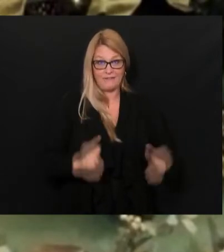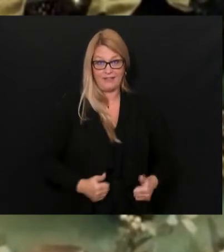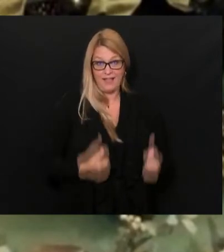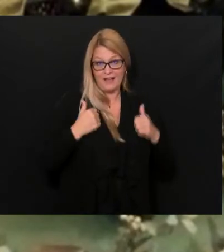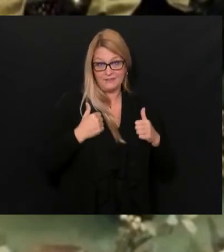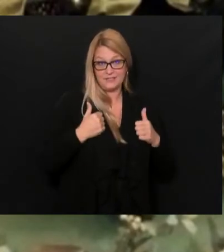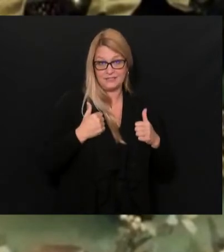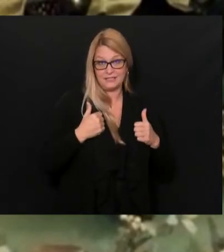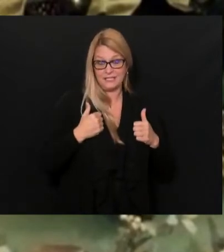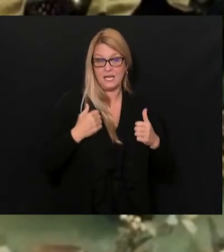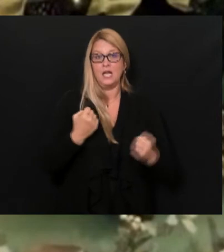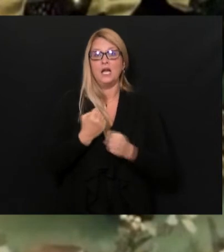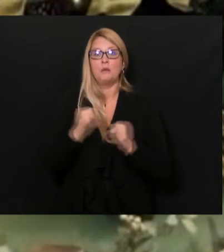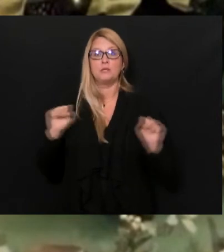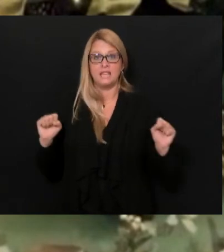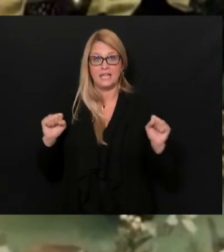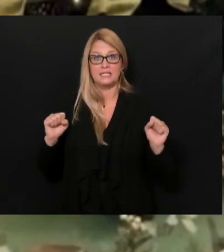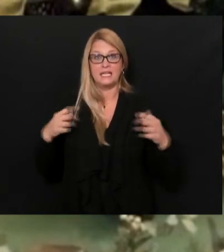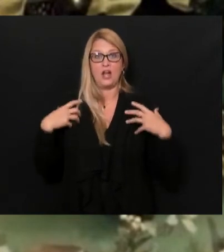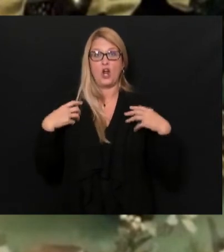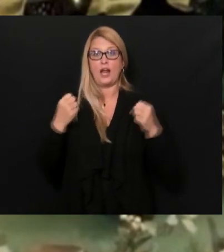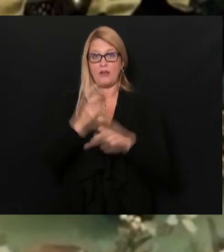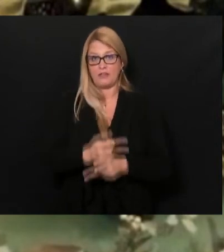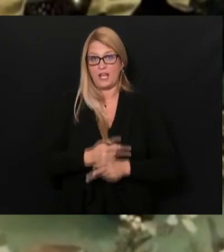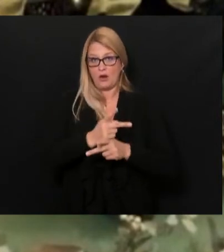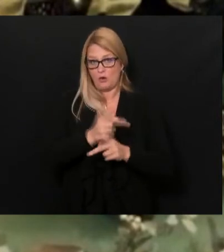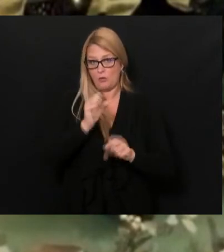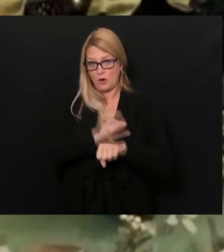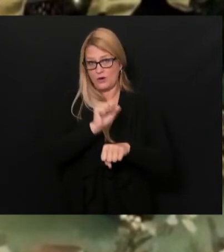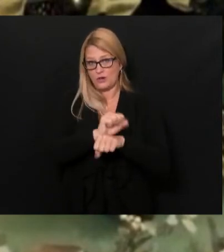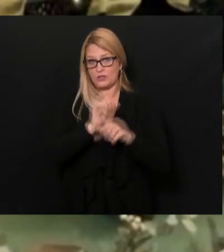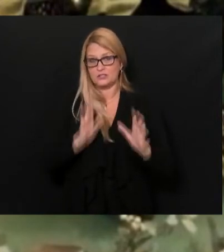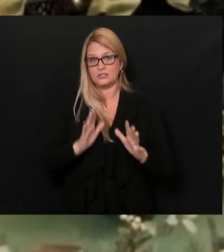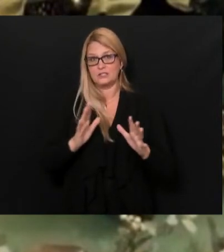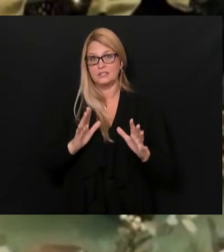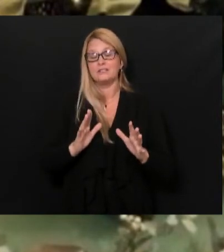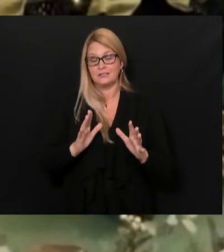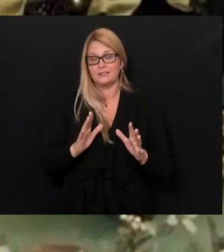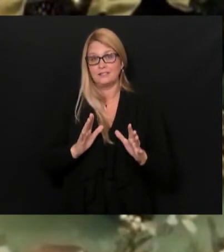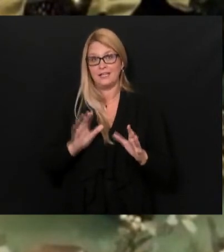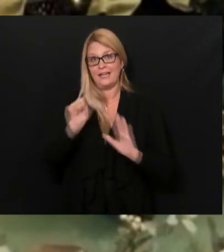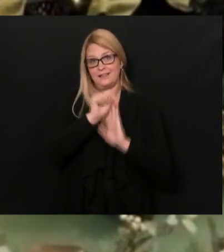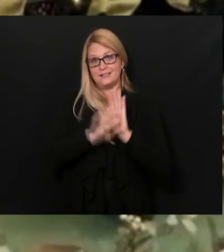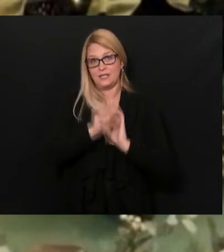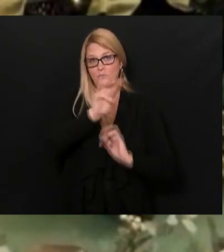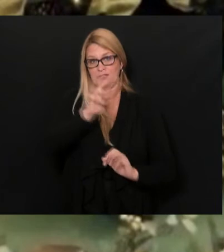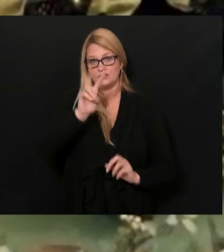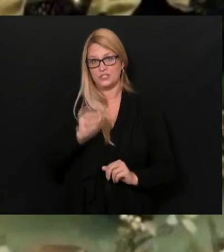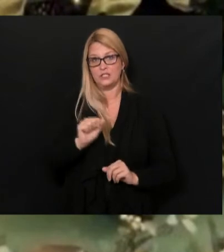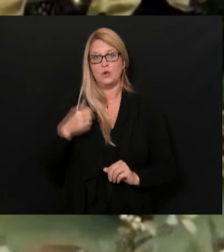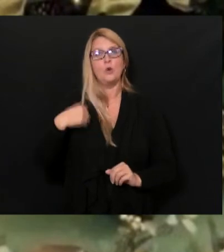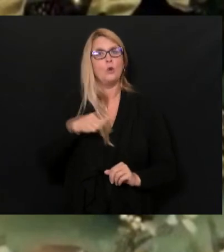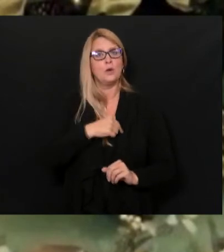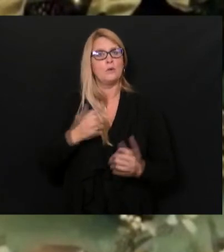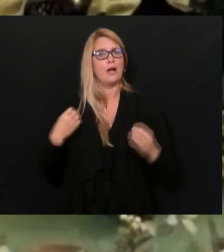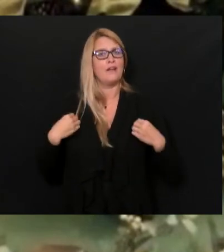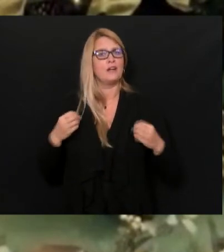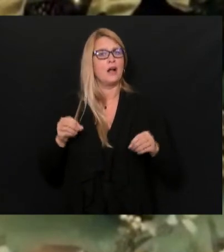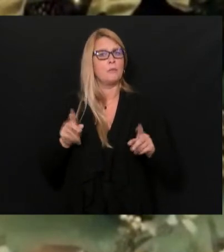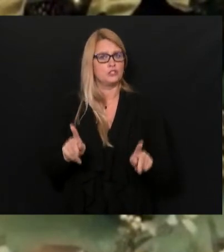protecting our important healthcare workers and our elderly population in the state of West Virginia. Everyone will have the opportunity to get